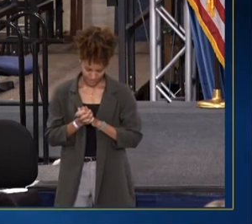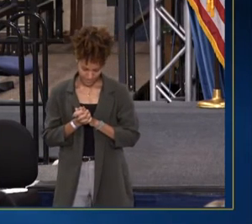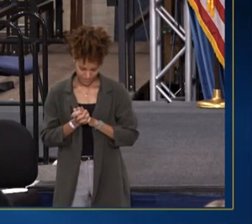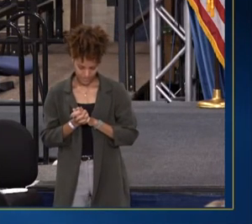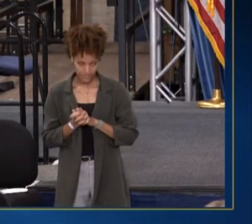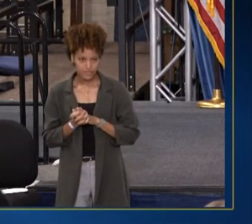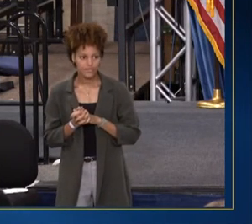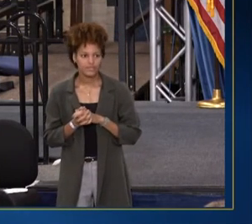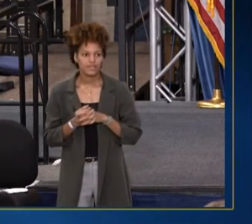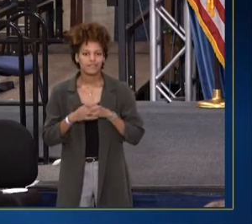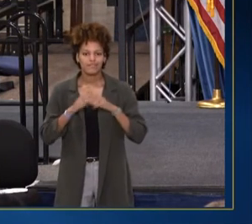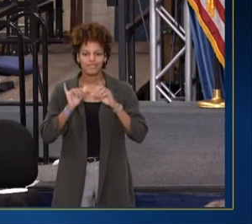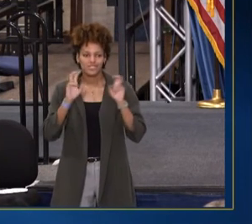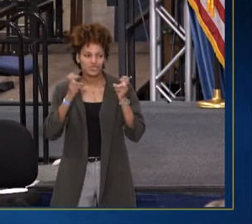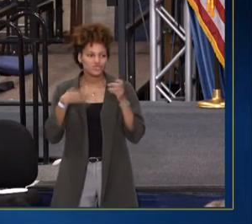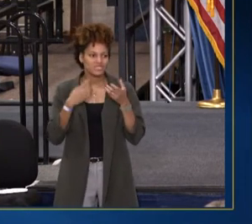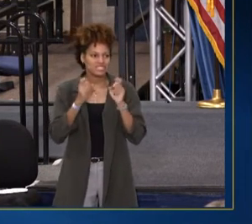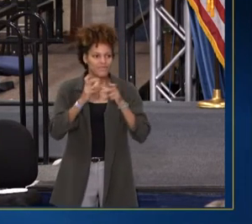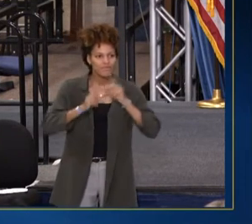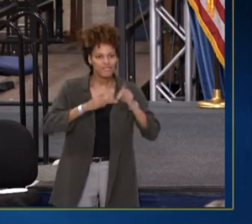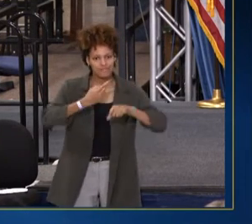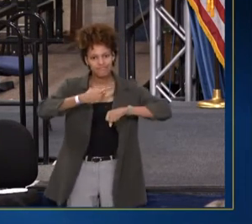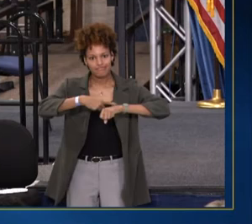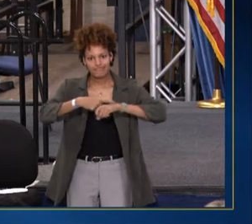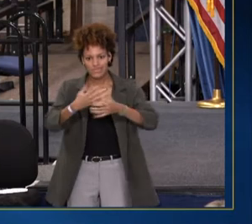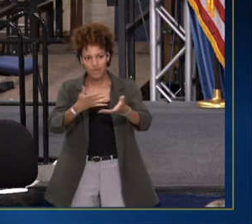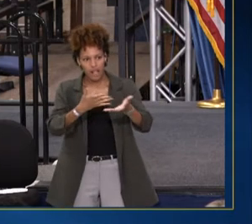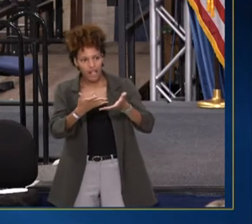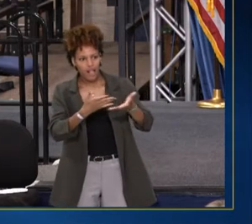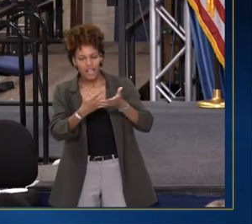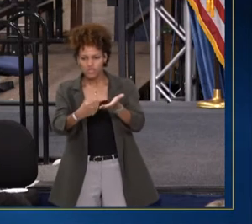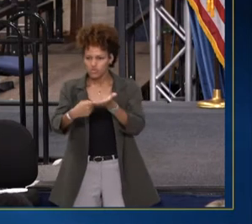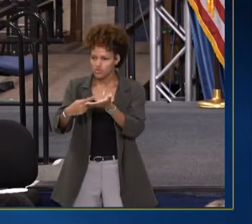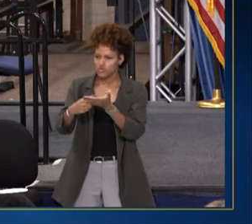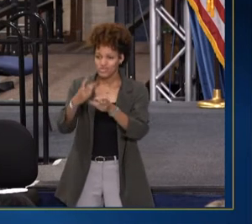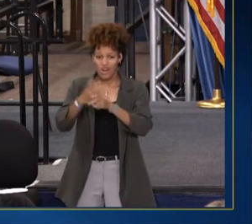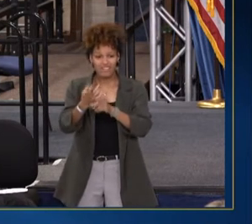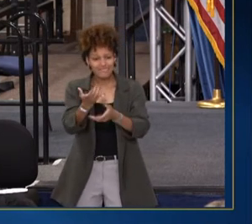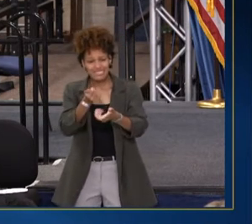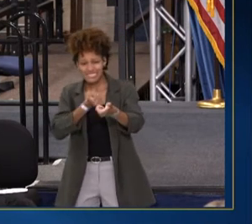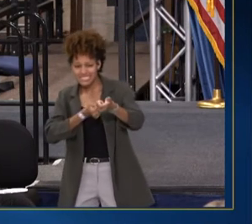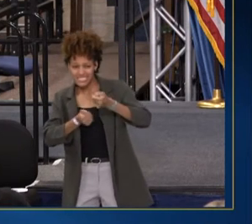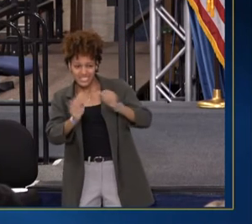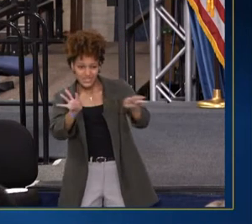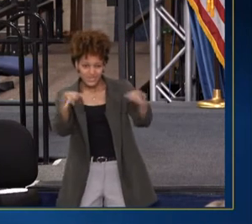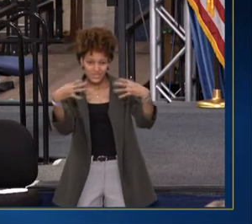I think that's the issue with giving folks time to talk, right? Hard to bring them back.